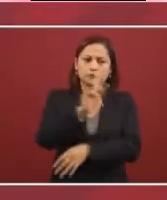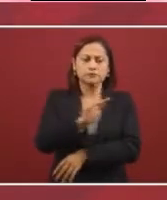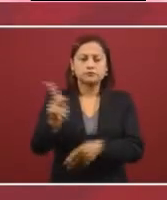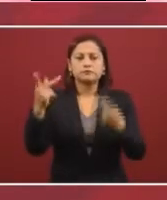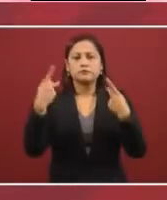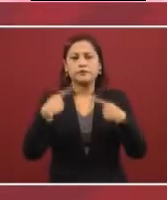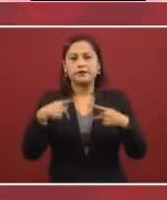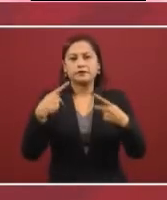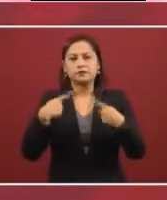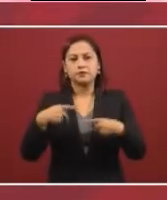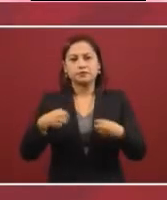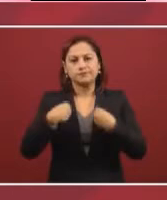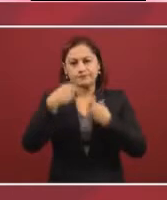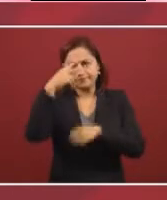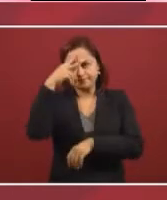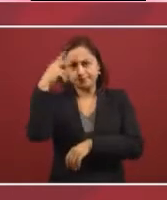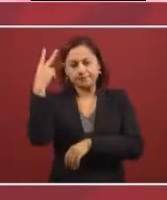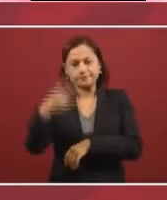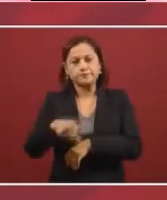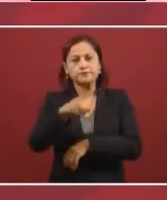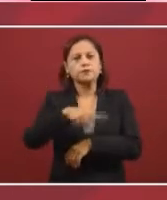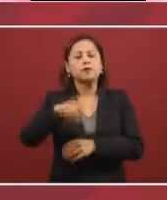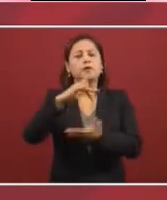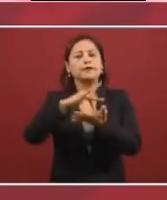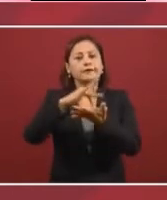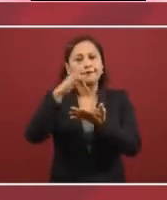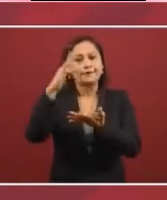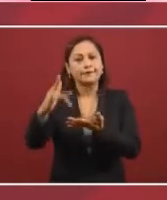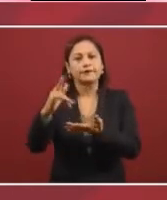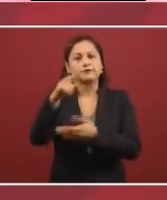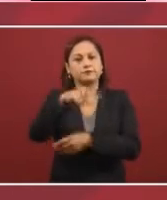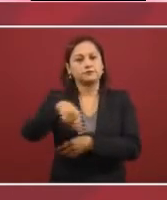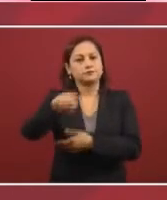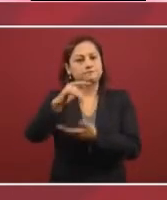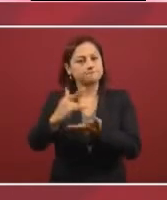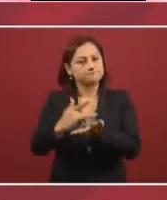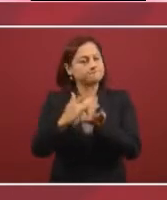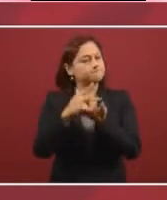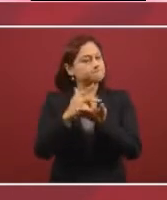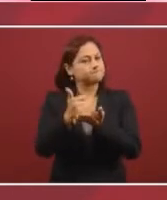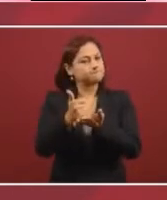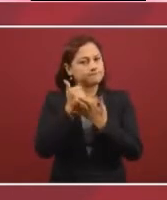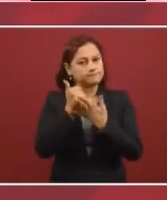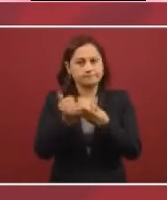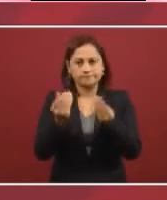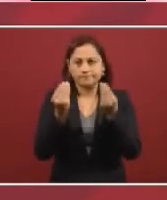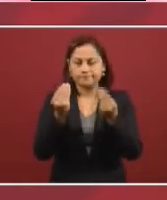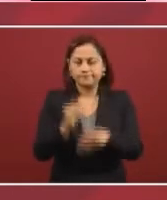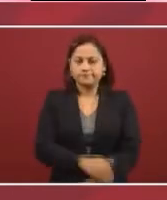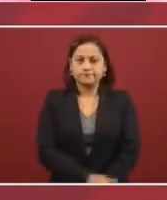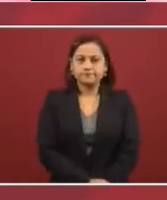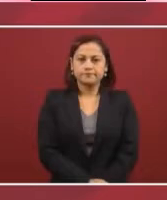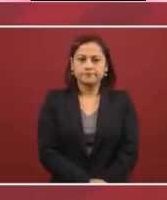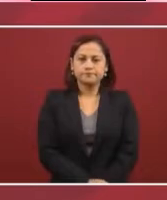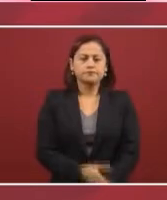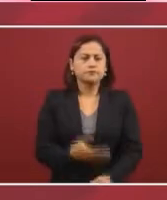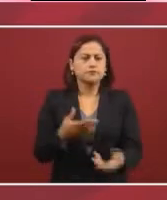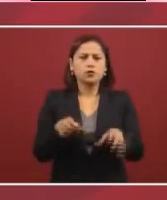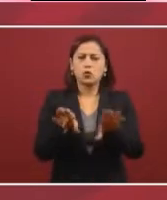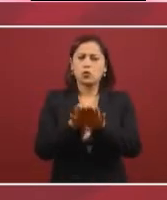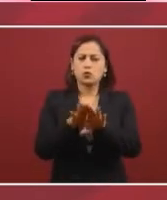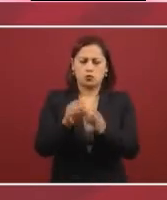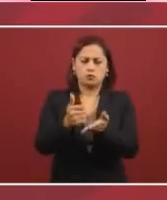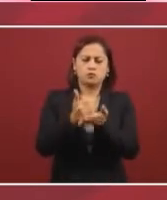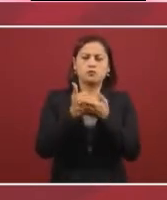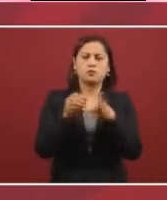explain that we're very appreciative to the citizens because they're the ones that help us con su participación.